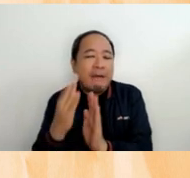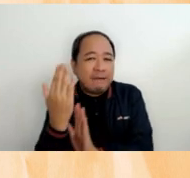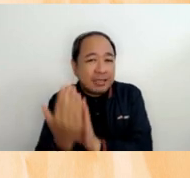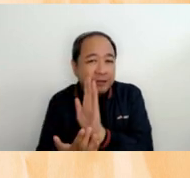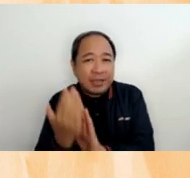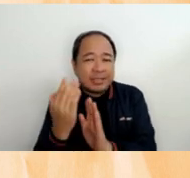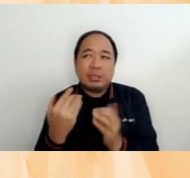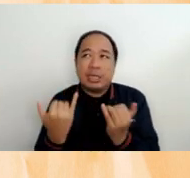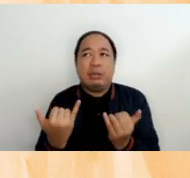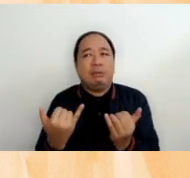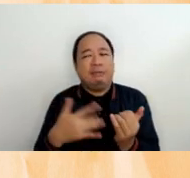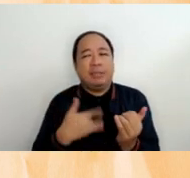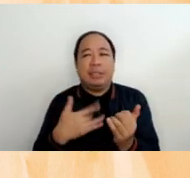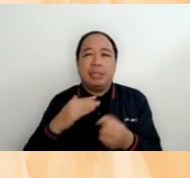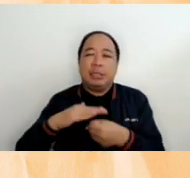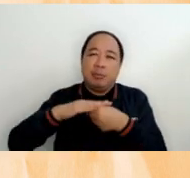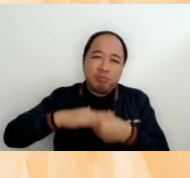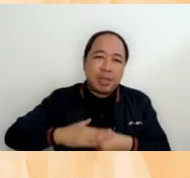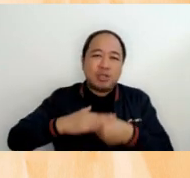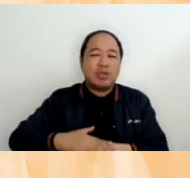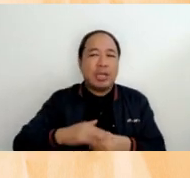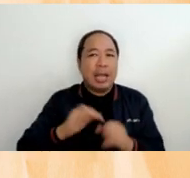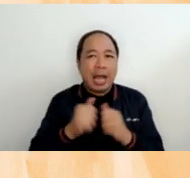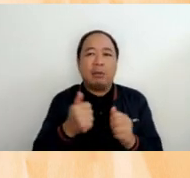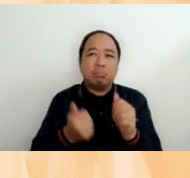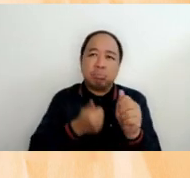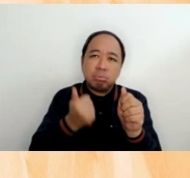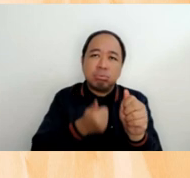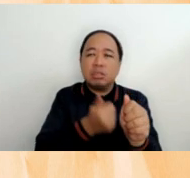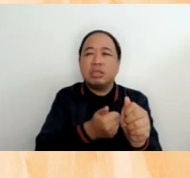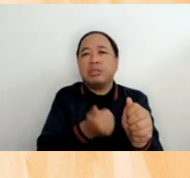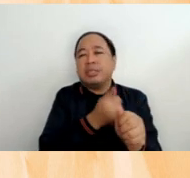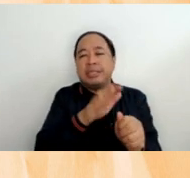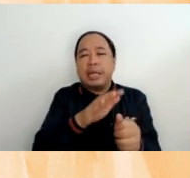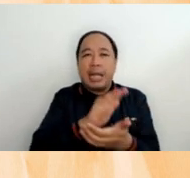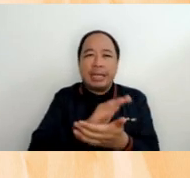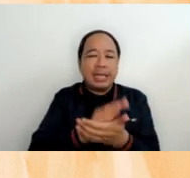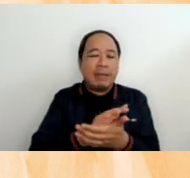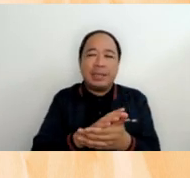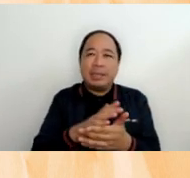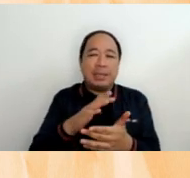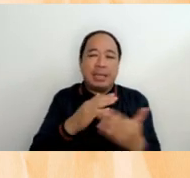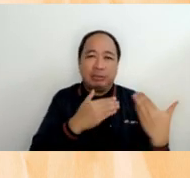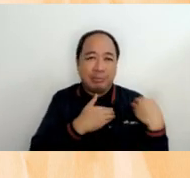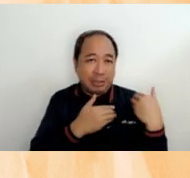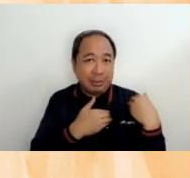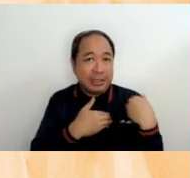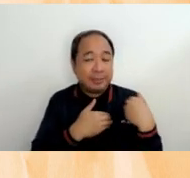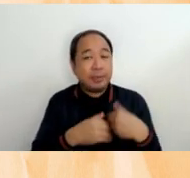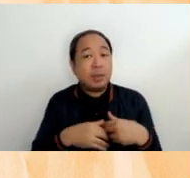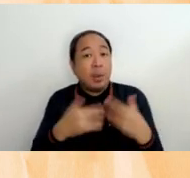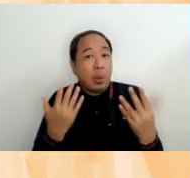to be best in school or extracurricular curricular activities. Another stressor may be the